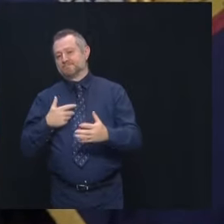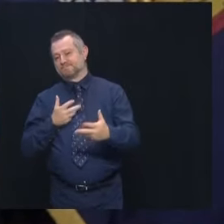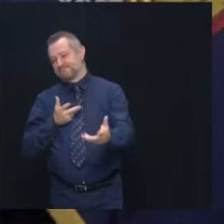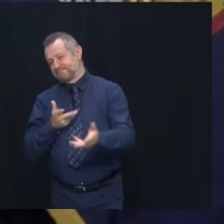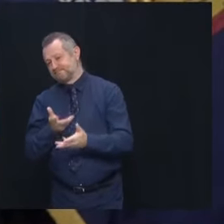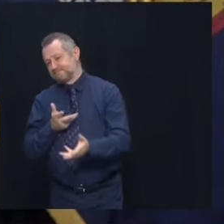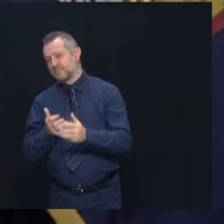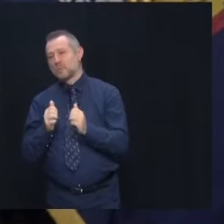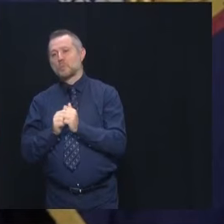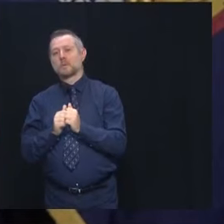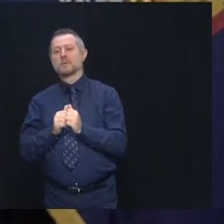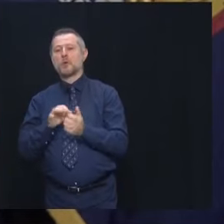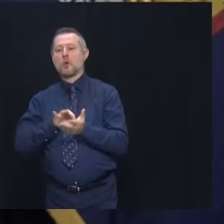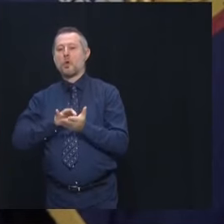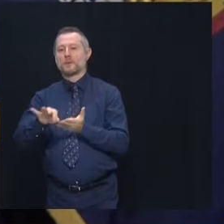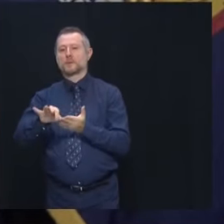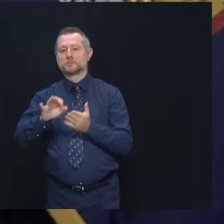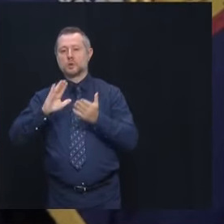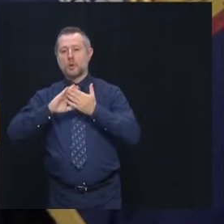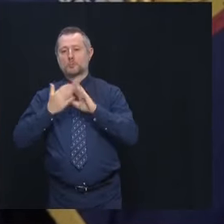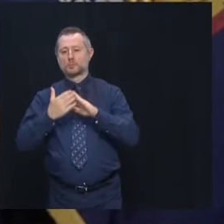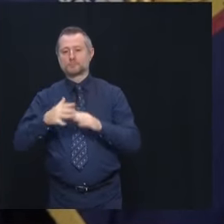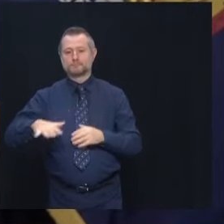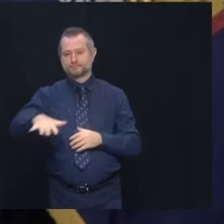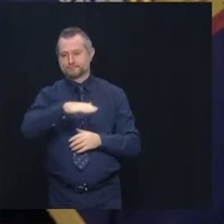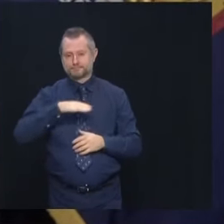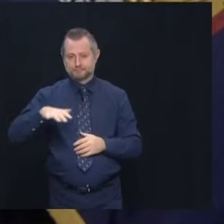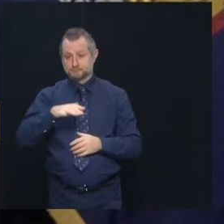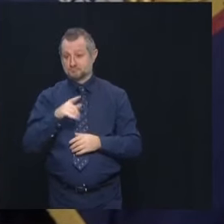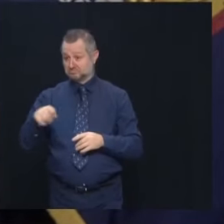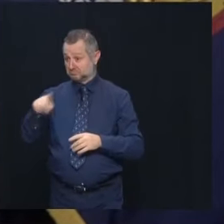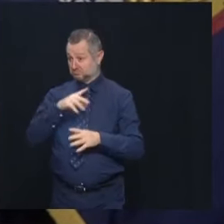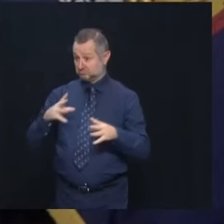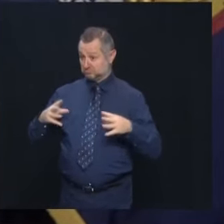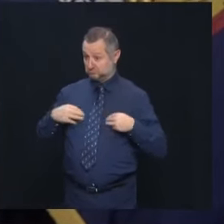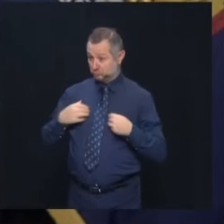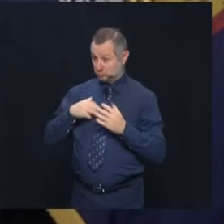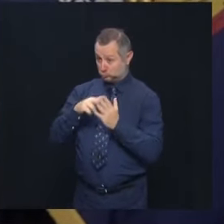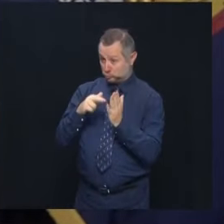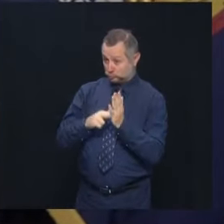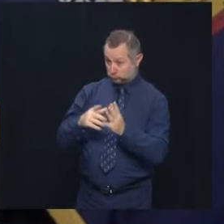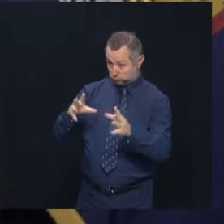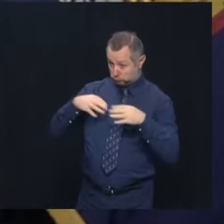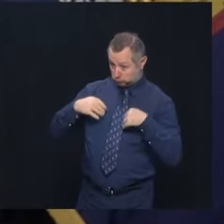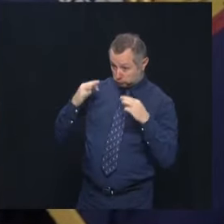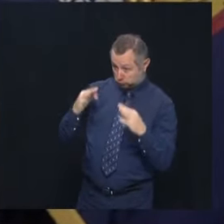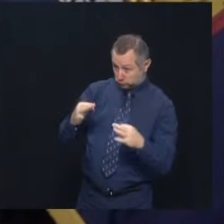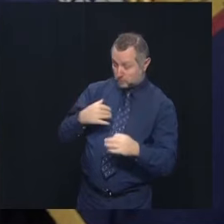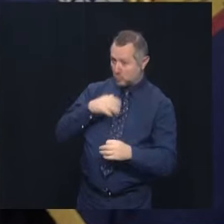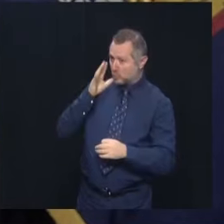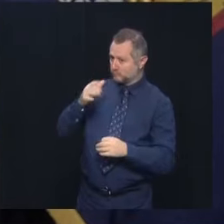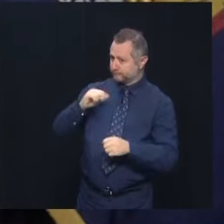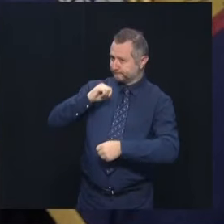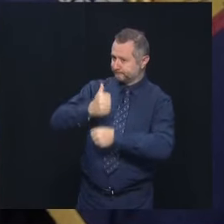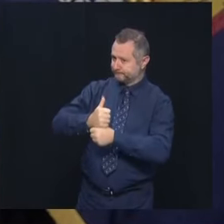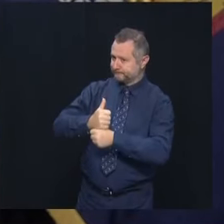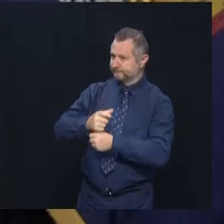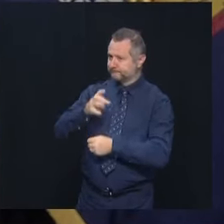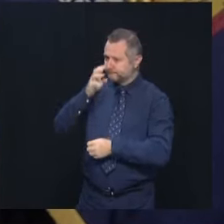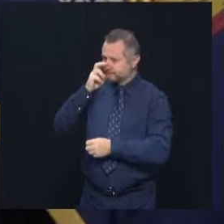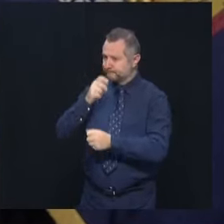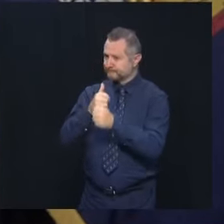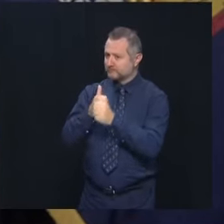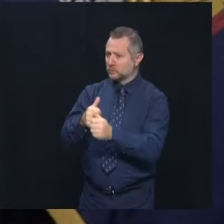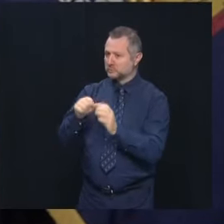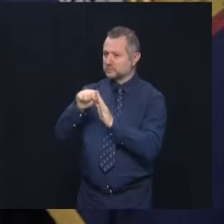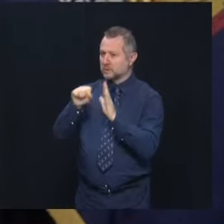See if they will agree to live by the rules. If they do, then we need to put in together a statewide